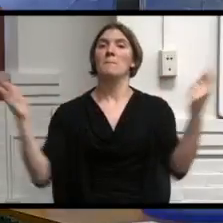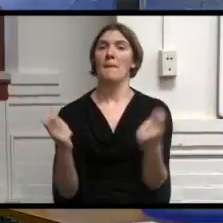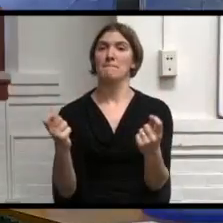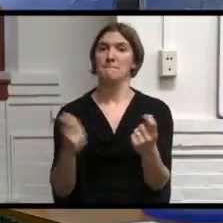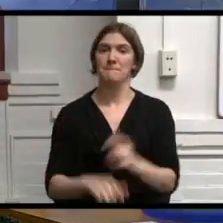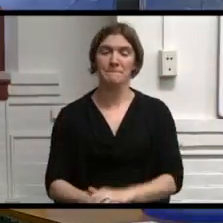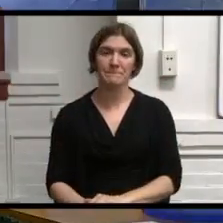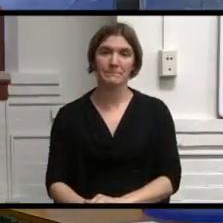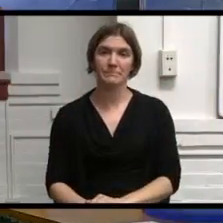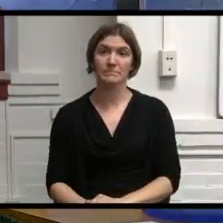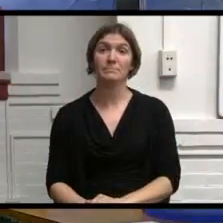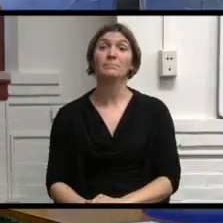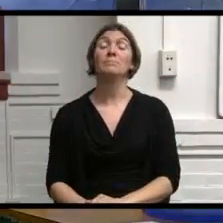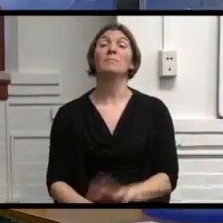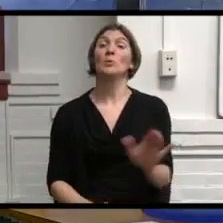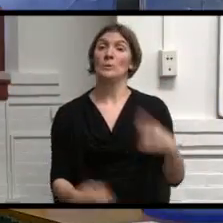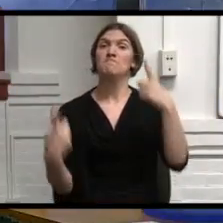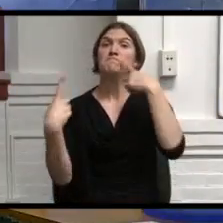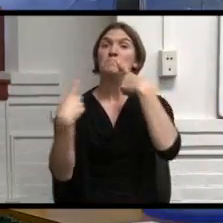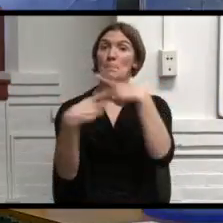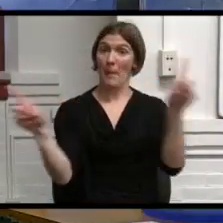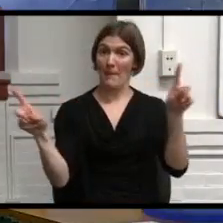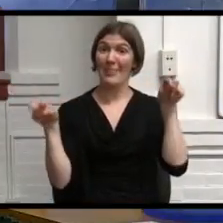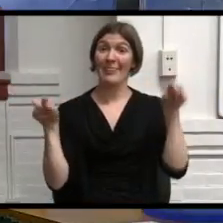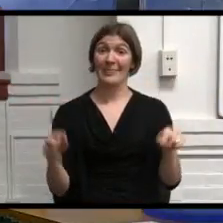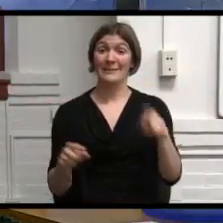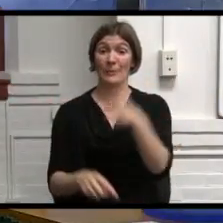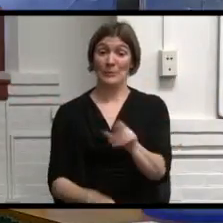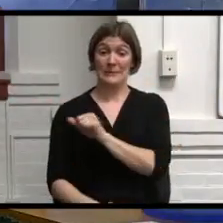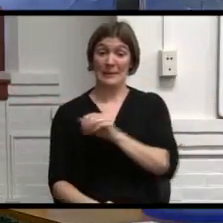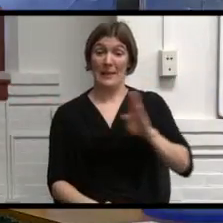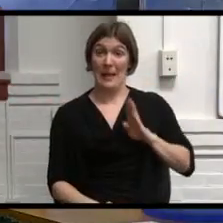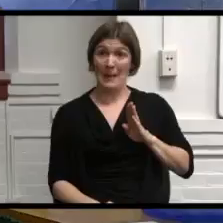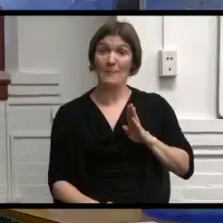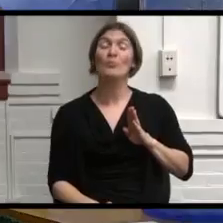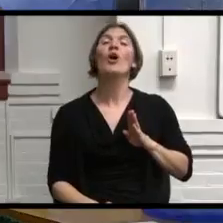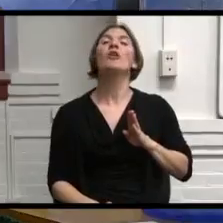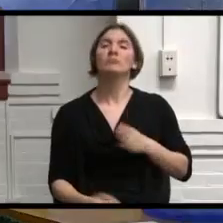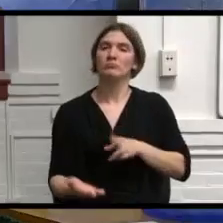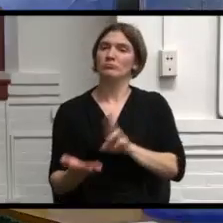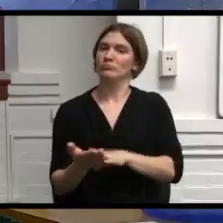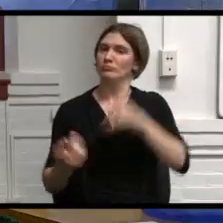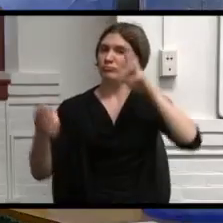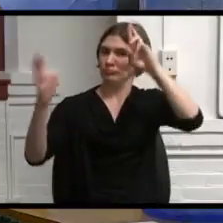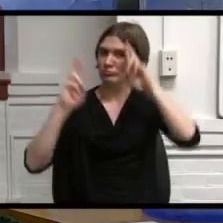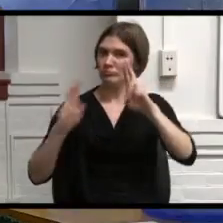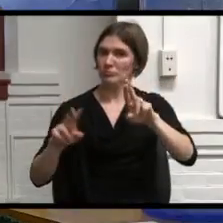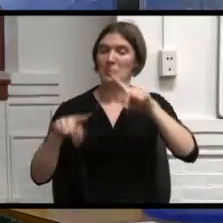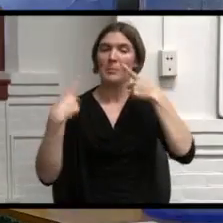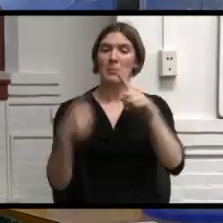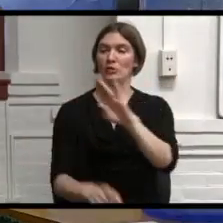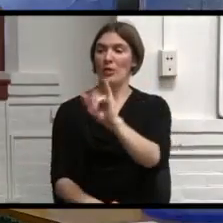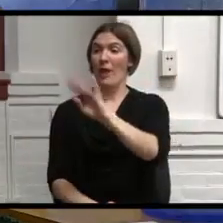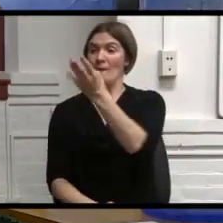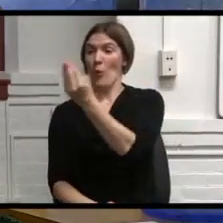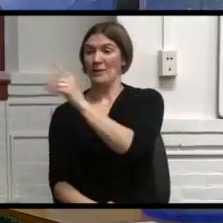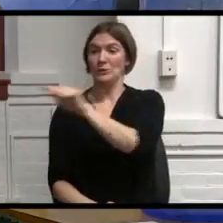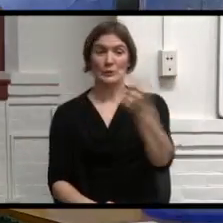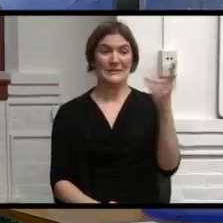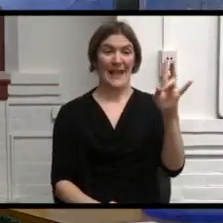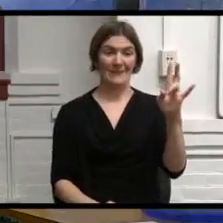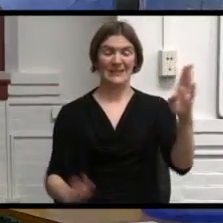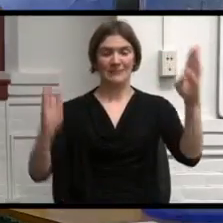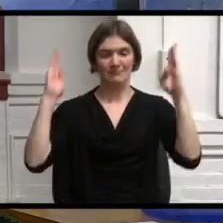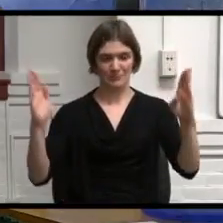event. Now therefore be it resolved that the Brattleboro Select Board does hereby proclaim July 14th through